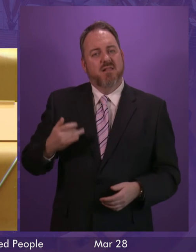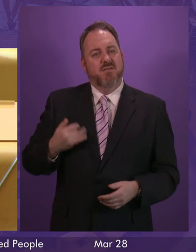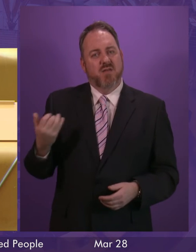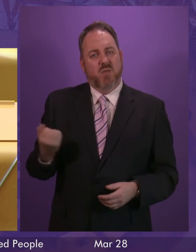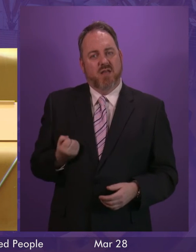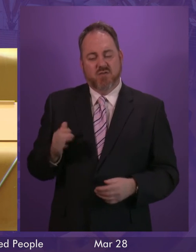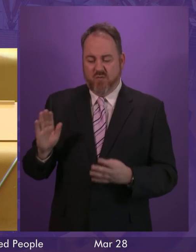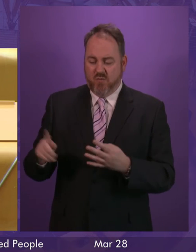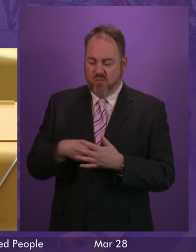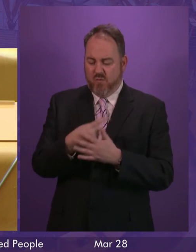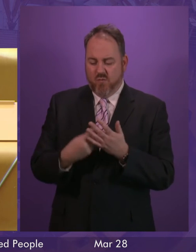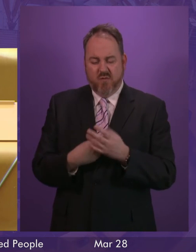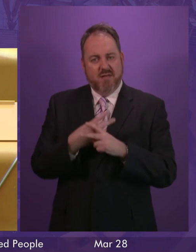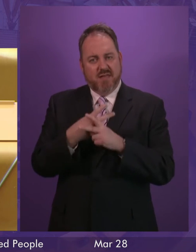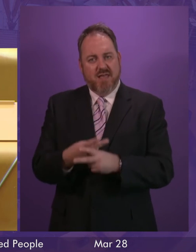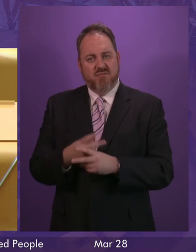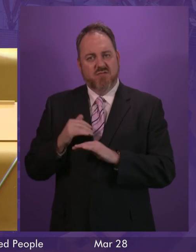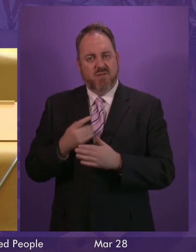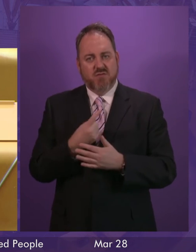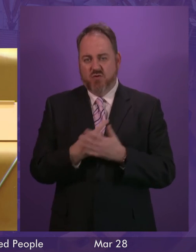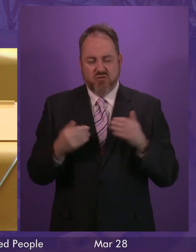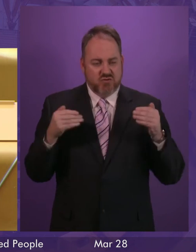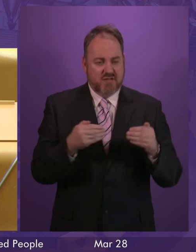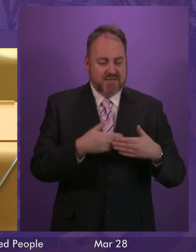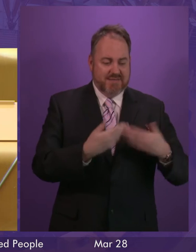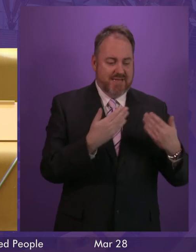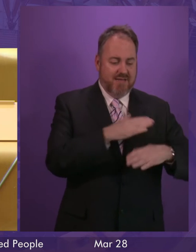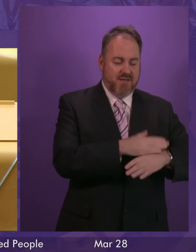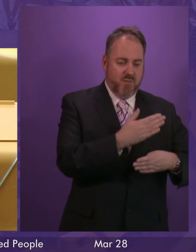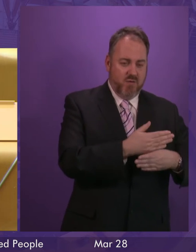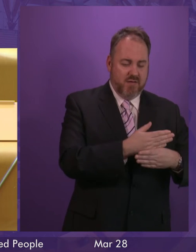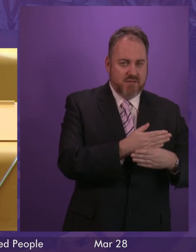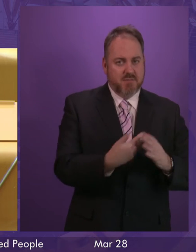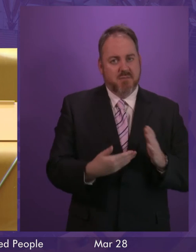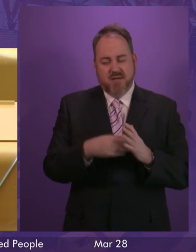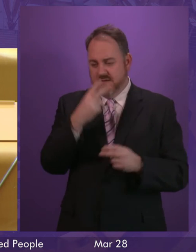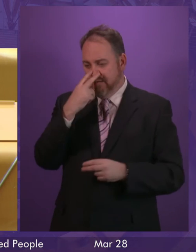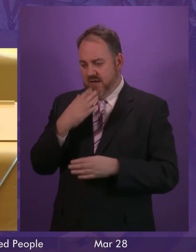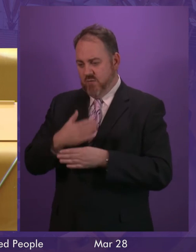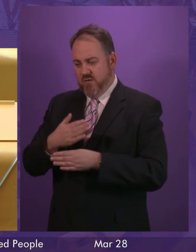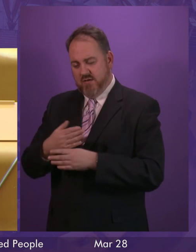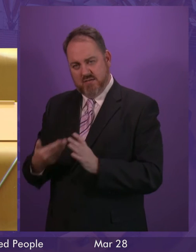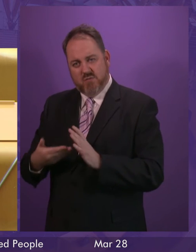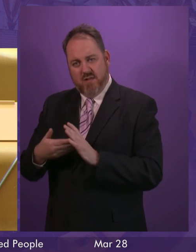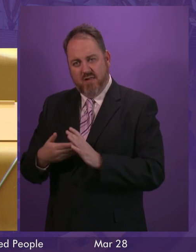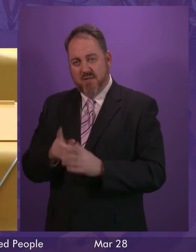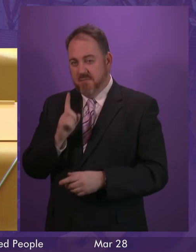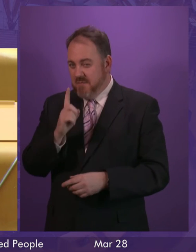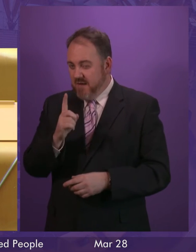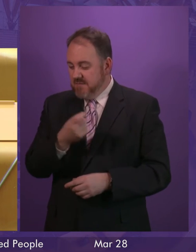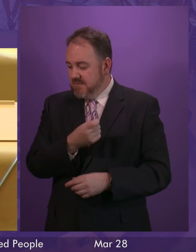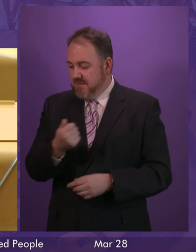services, not just for daytime hours, but for overnight working as well. But not every local authority